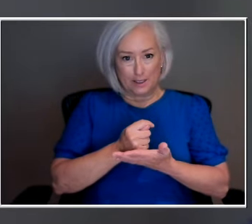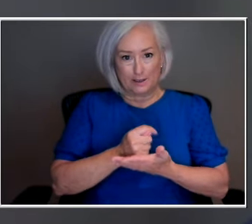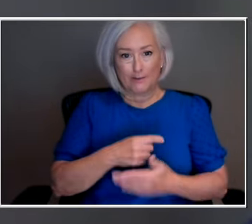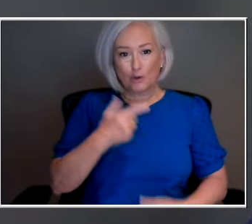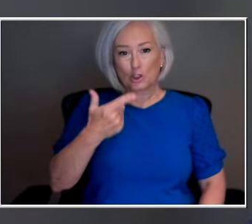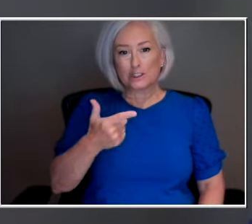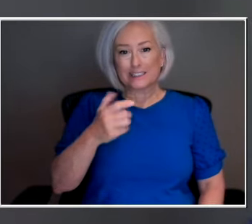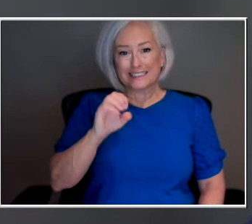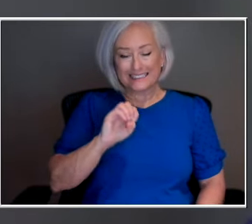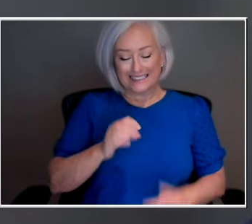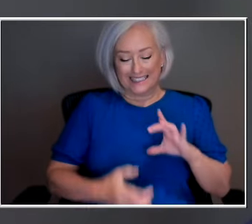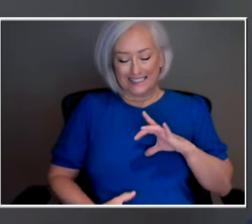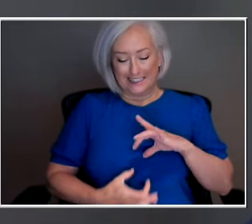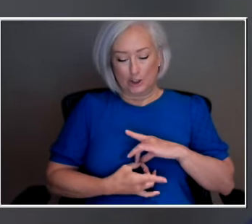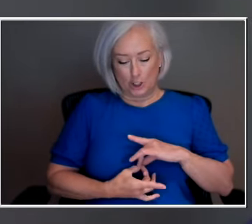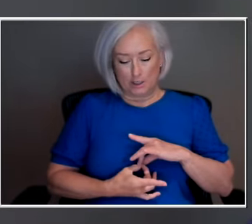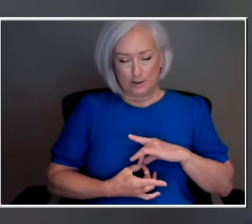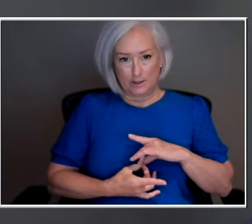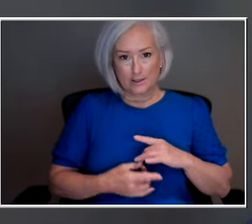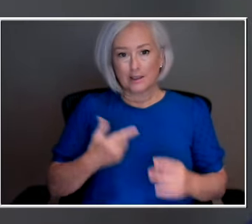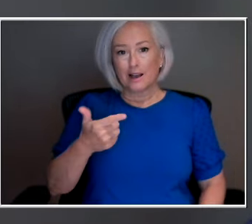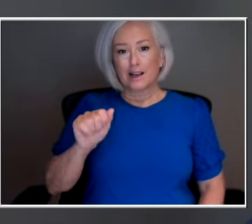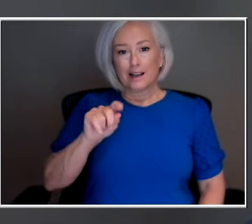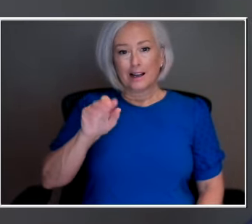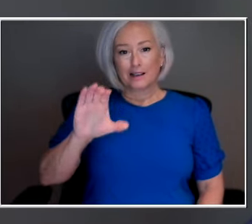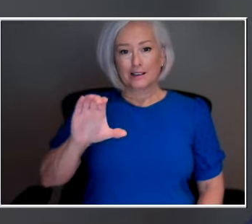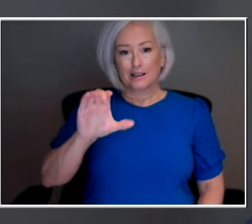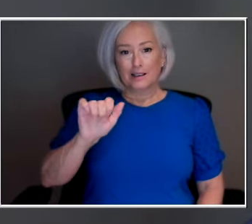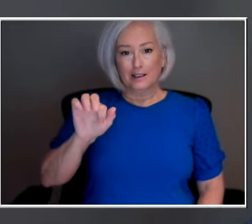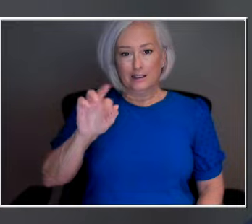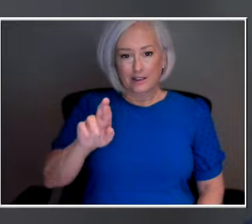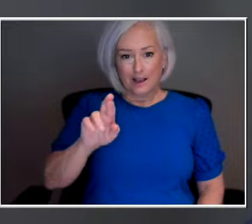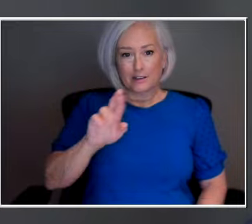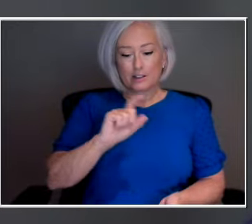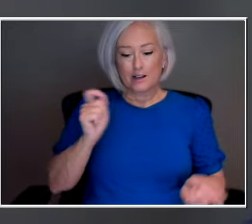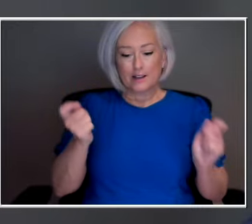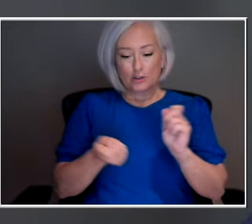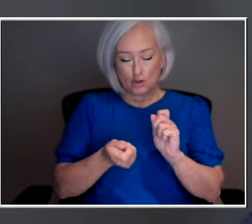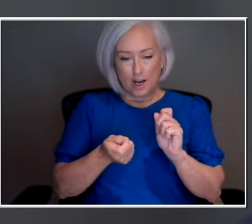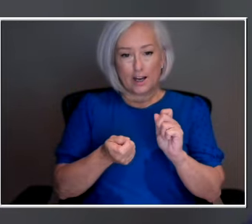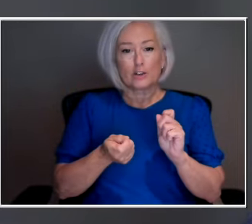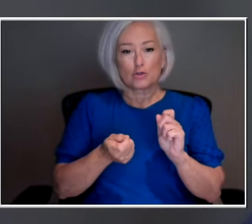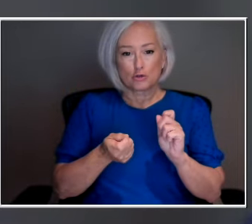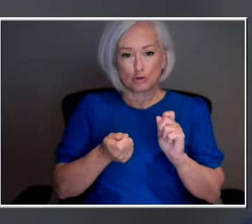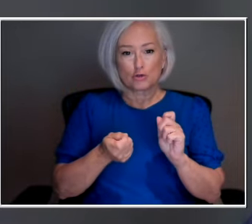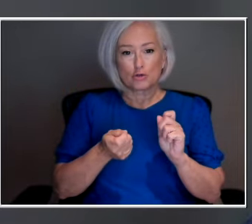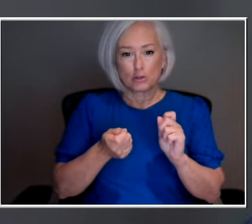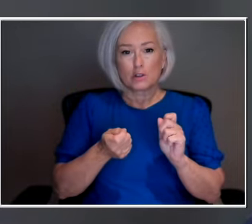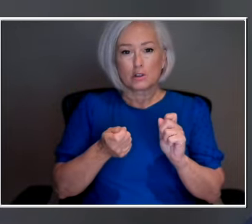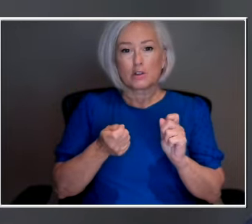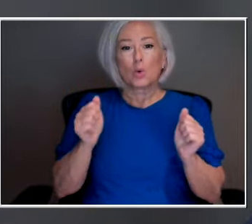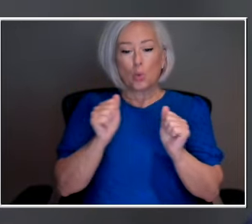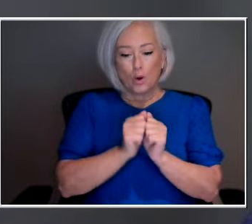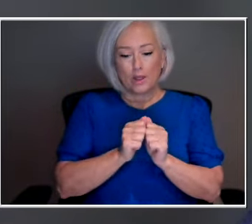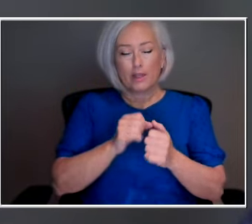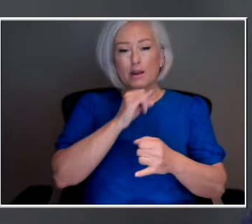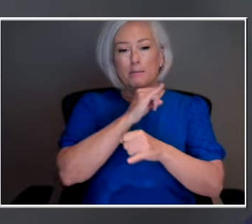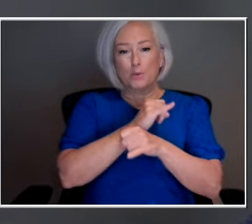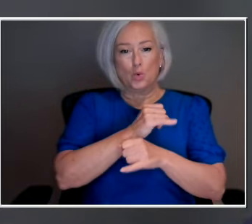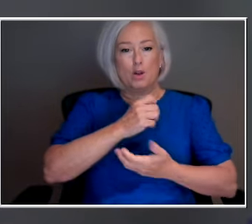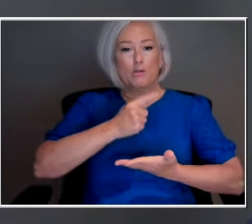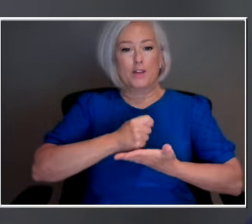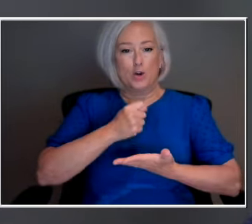cancer, gastric cancer has kind of changed and evolved with the advent of immunotherapy entering into treatment of